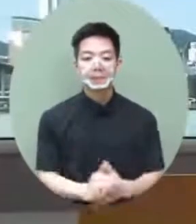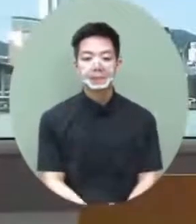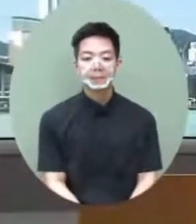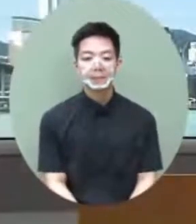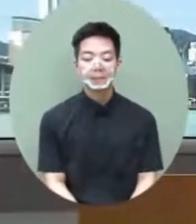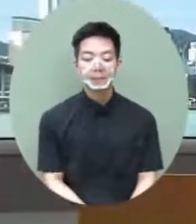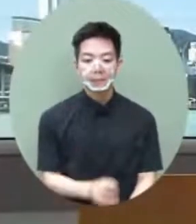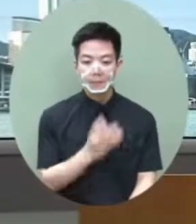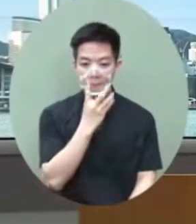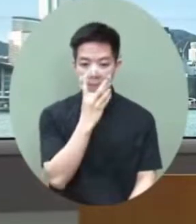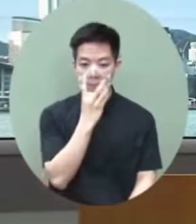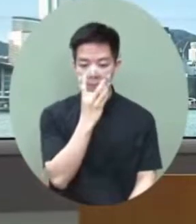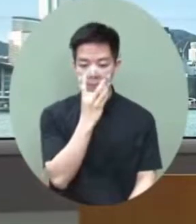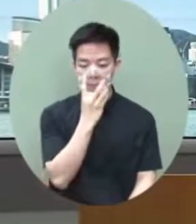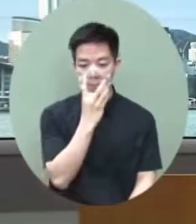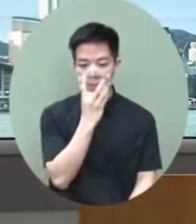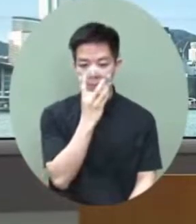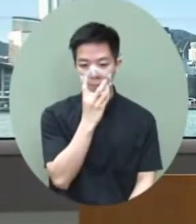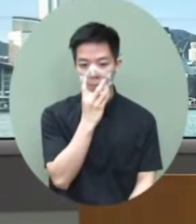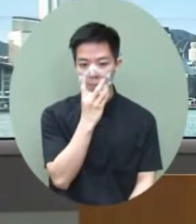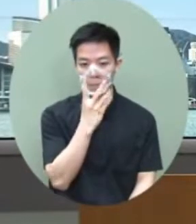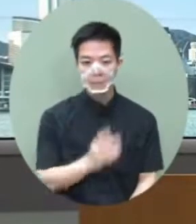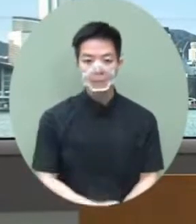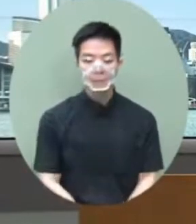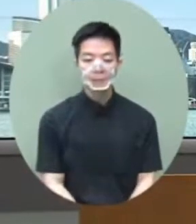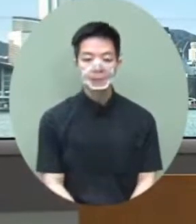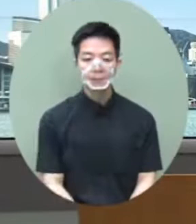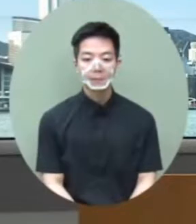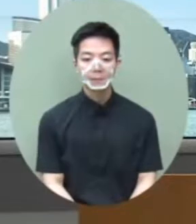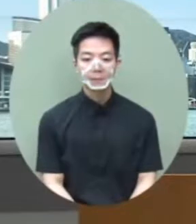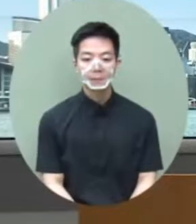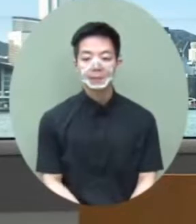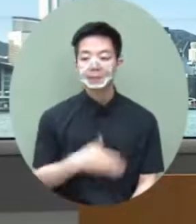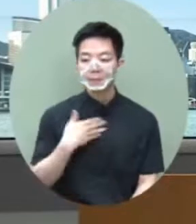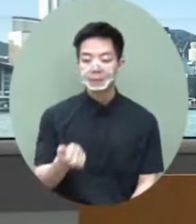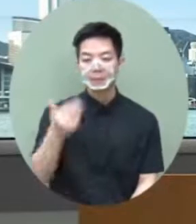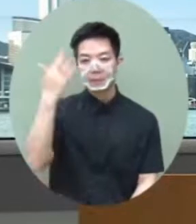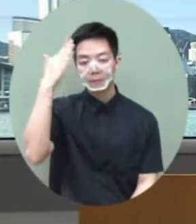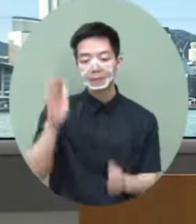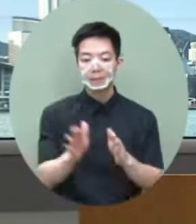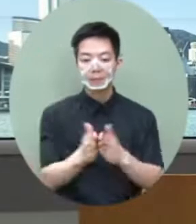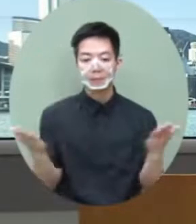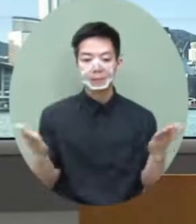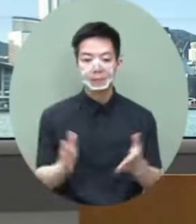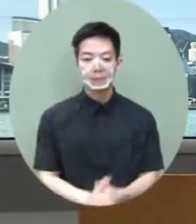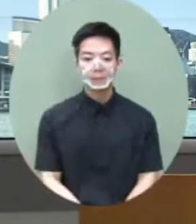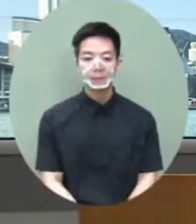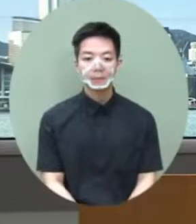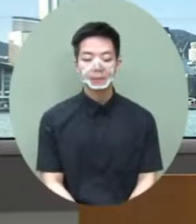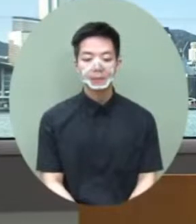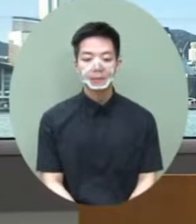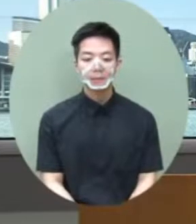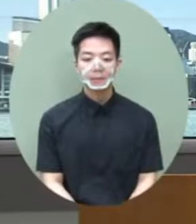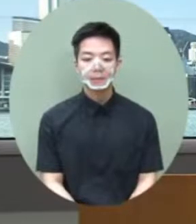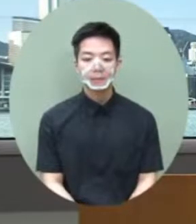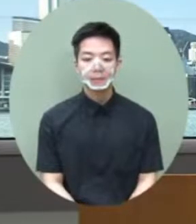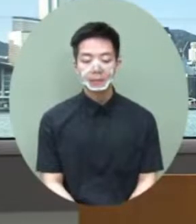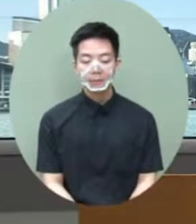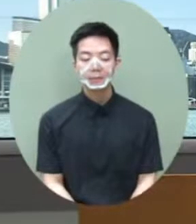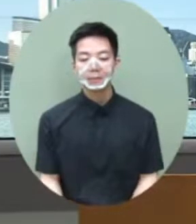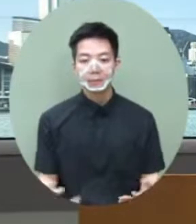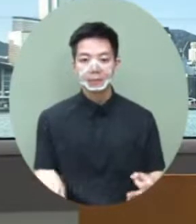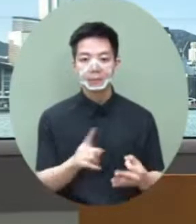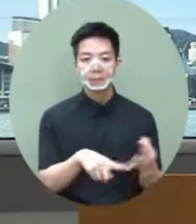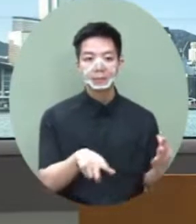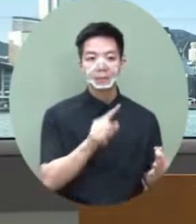requirements and changes by, say, for example, revising the deadline for vaccination. I'm from Mingpao. First,